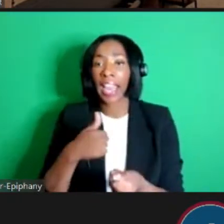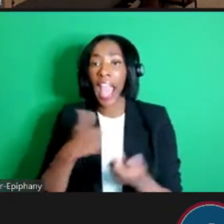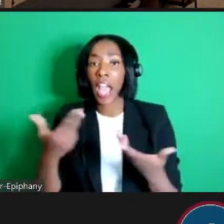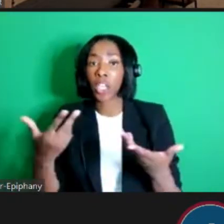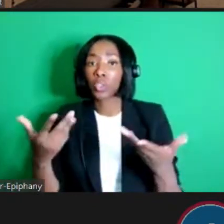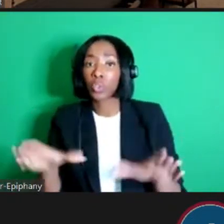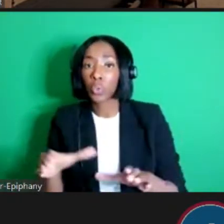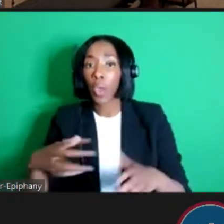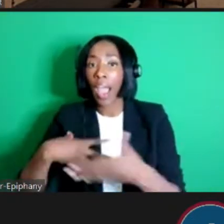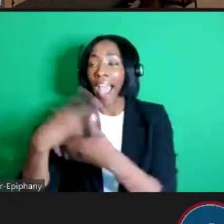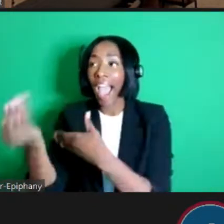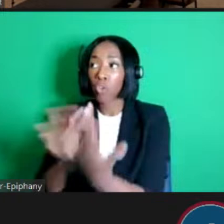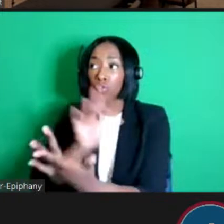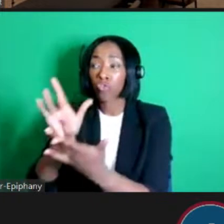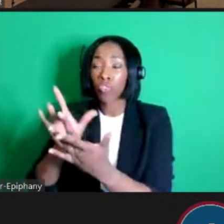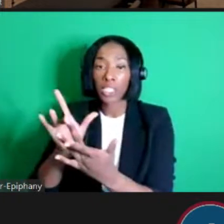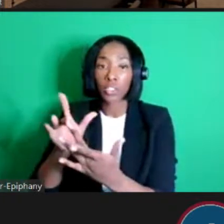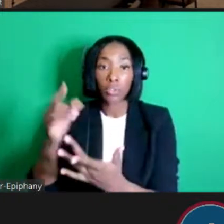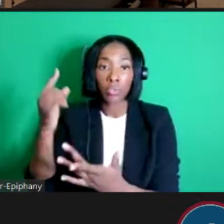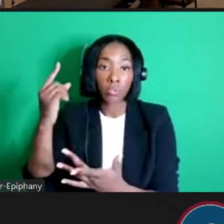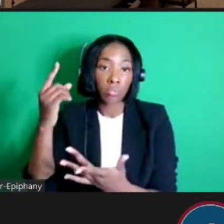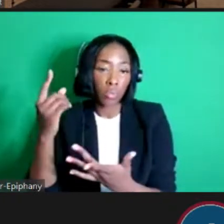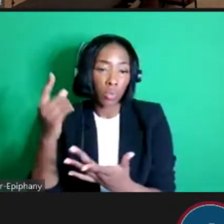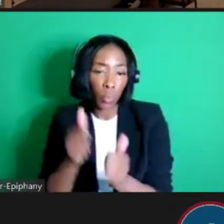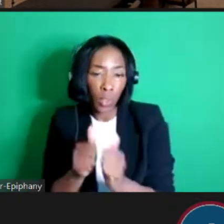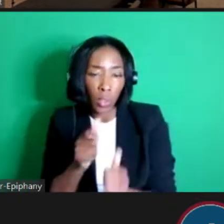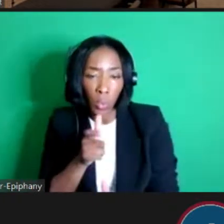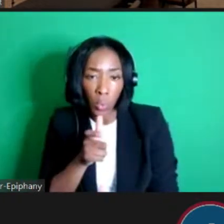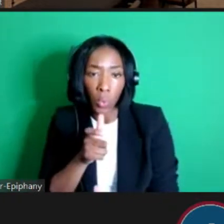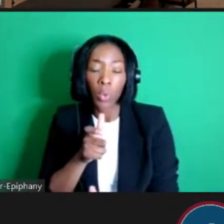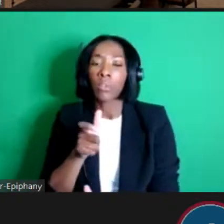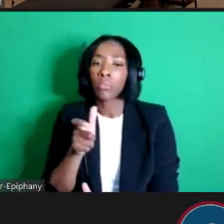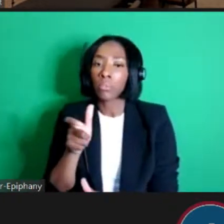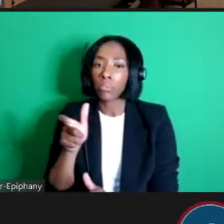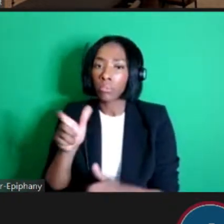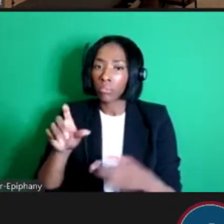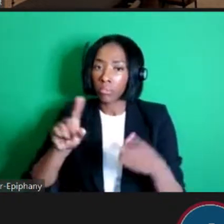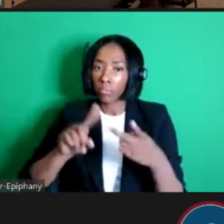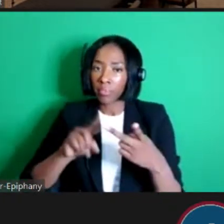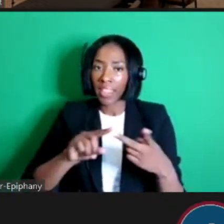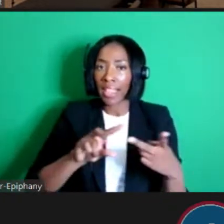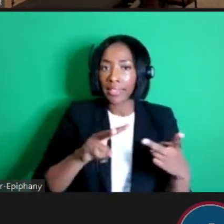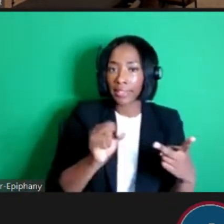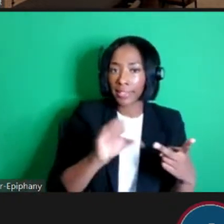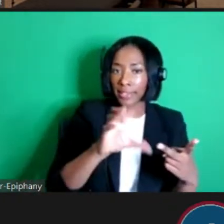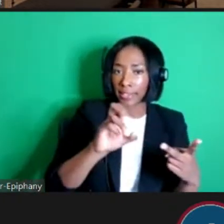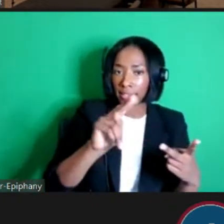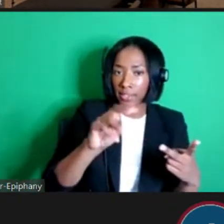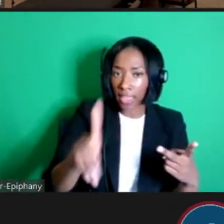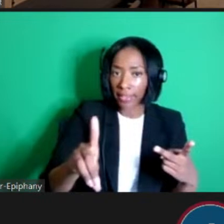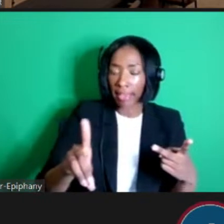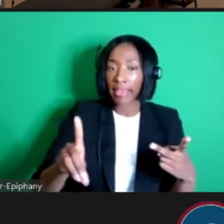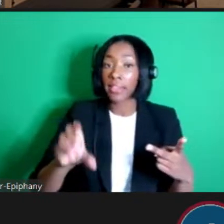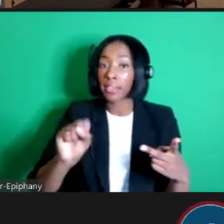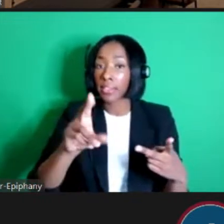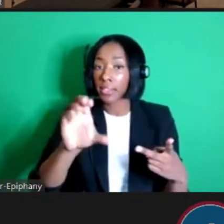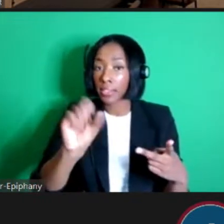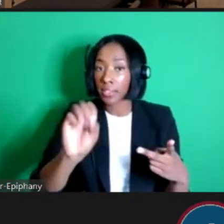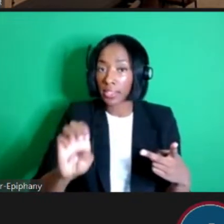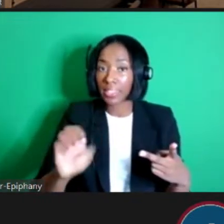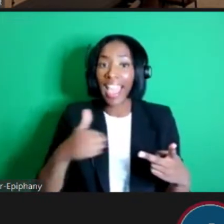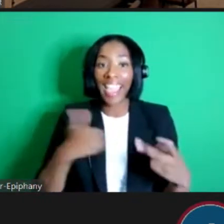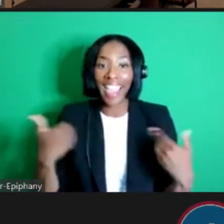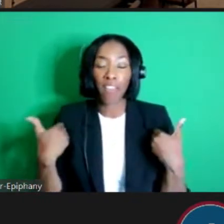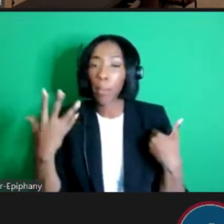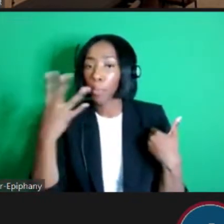for GDB, which is Guide Dogs for the Blind, and also Second Sense. And sitting next to me, I have my beautiful guide